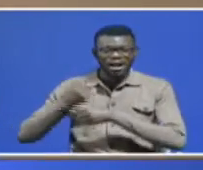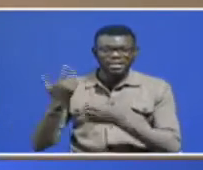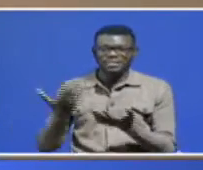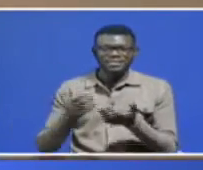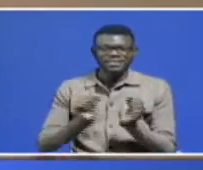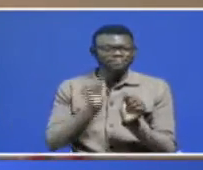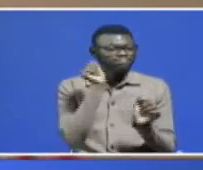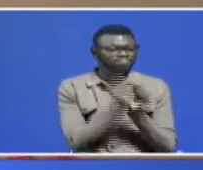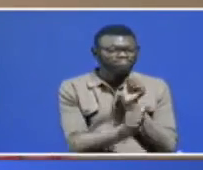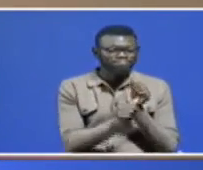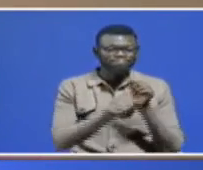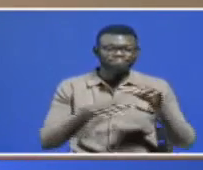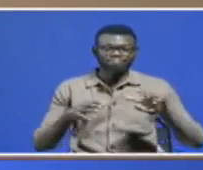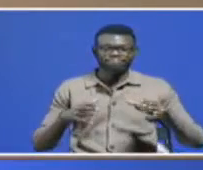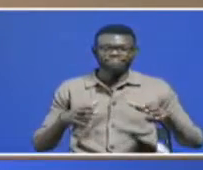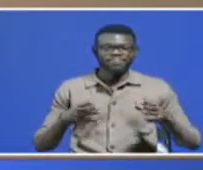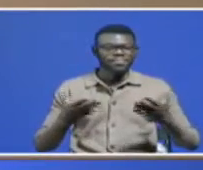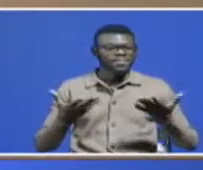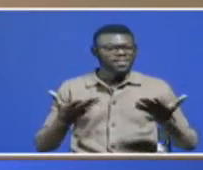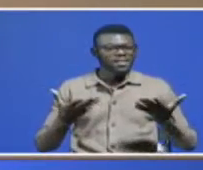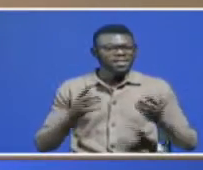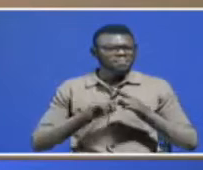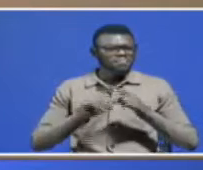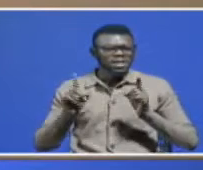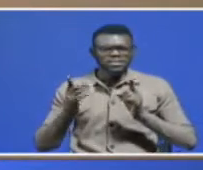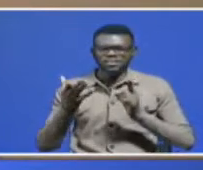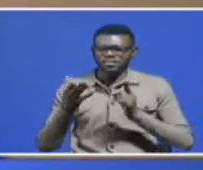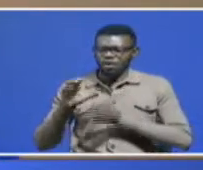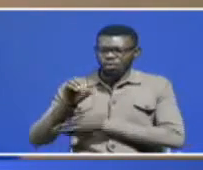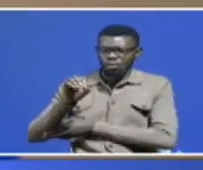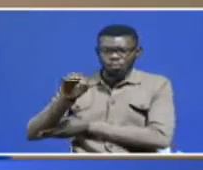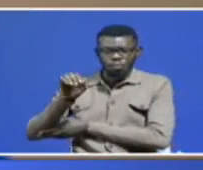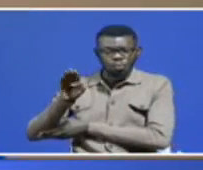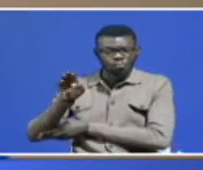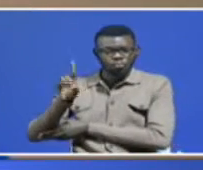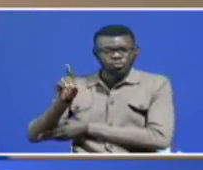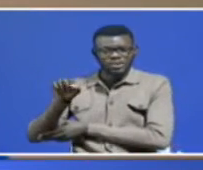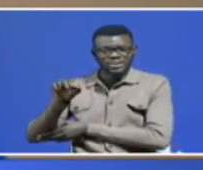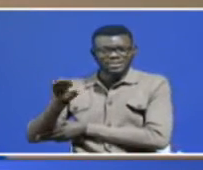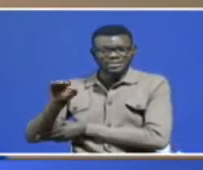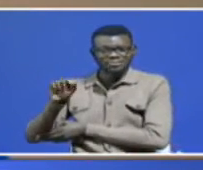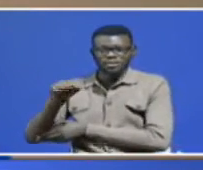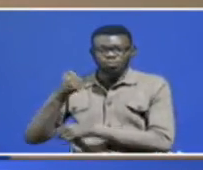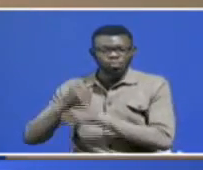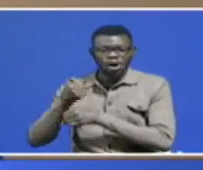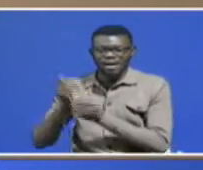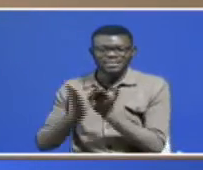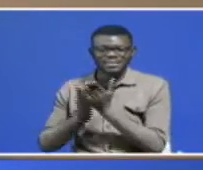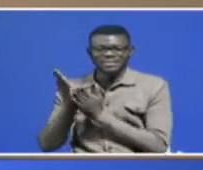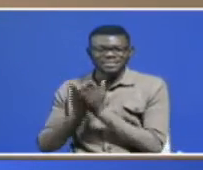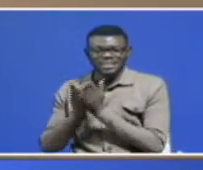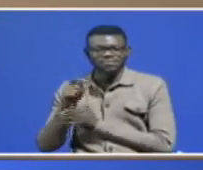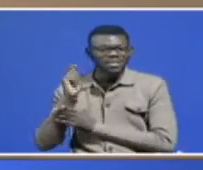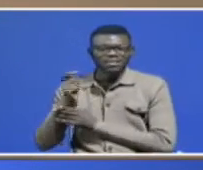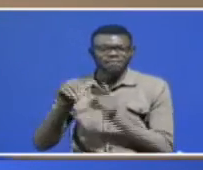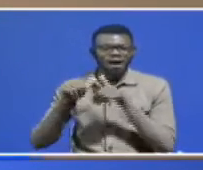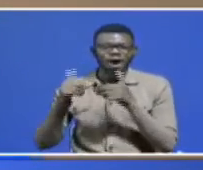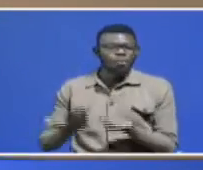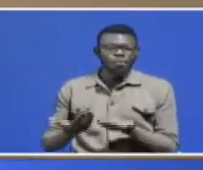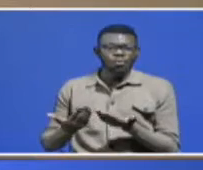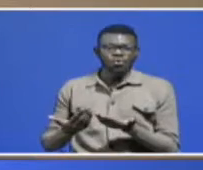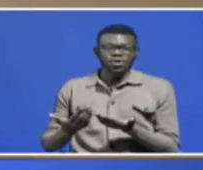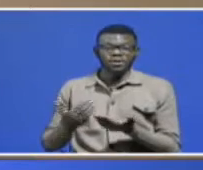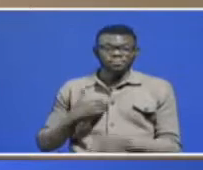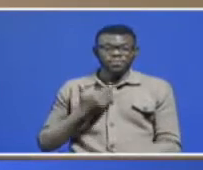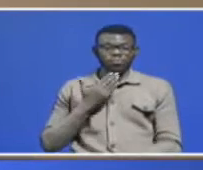that ombudsman will be able to sack the judges, because all right, the JSC is the one that is supposed to do that. So okay.